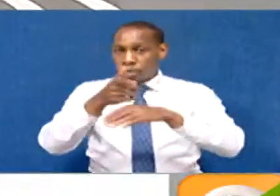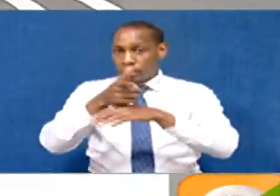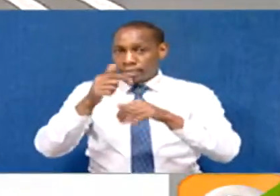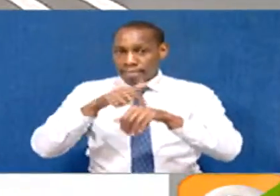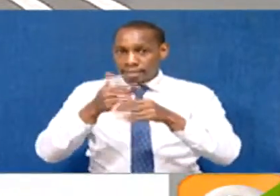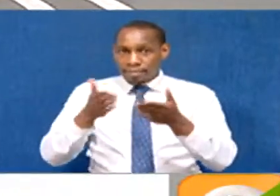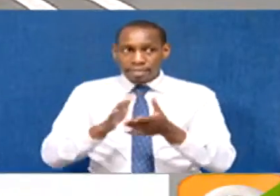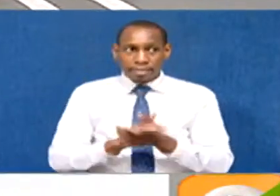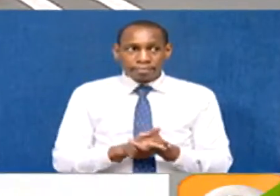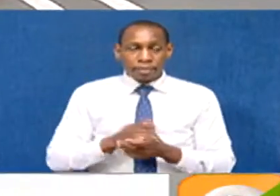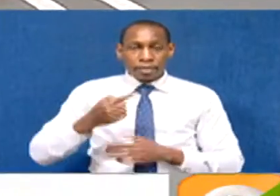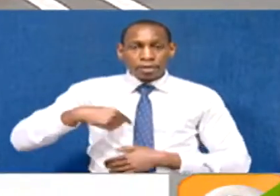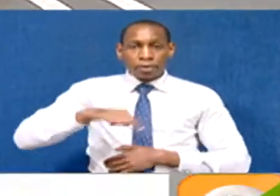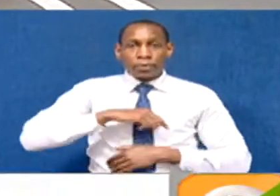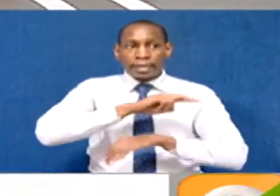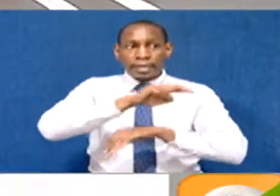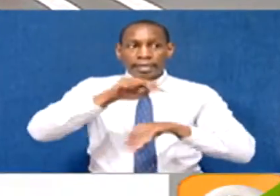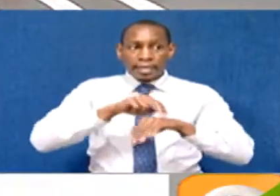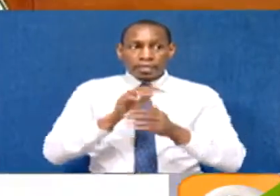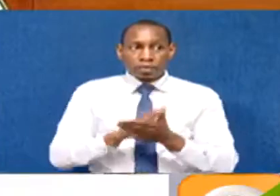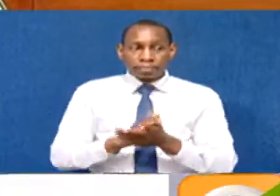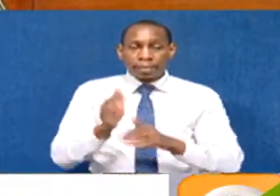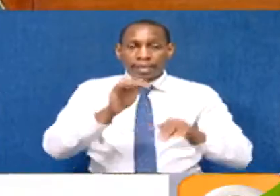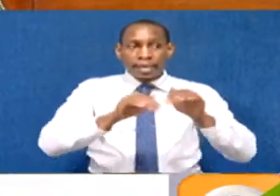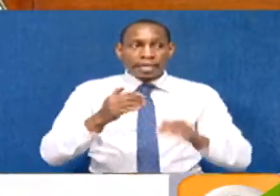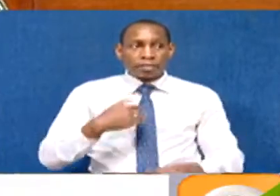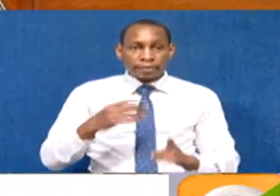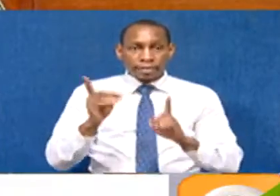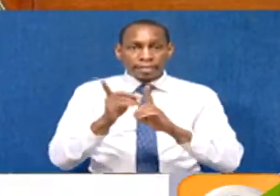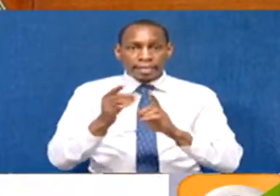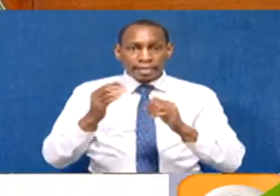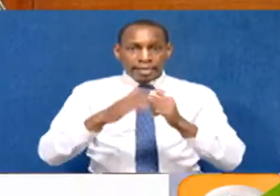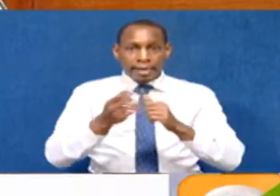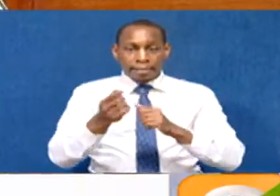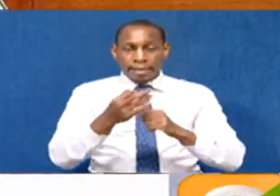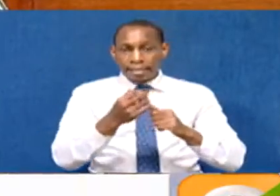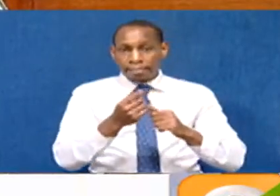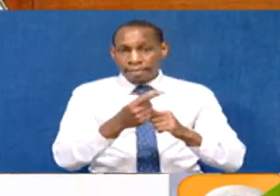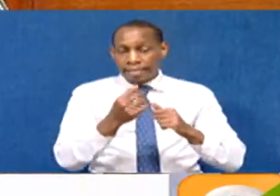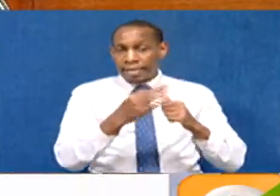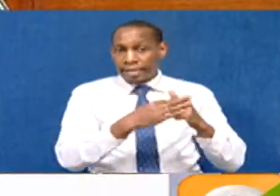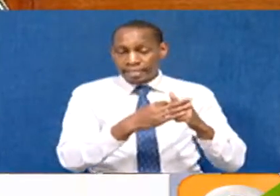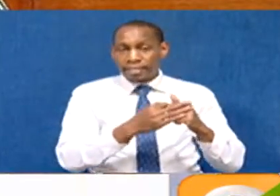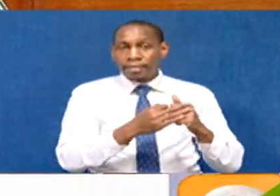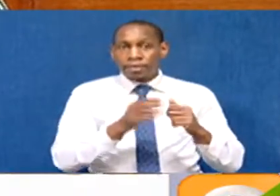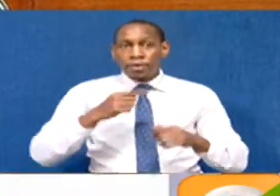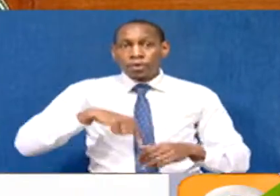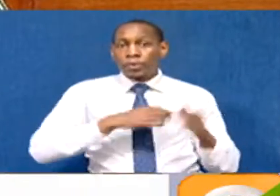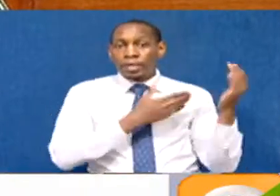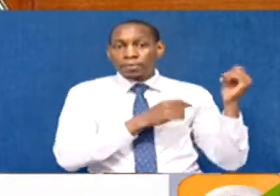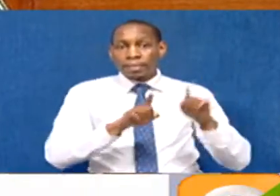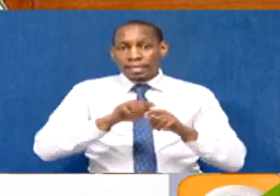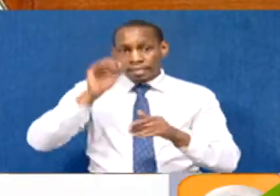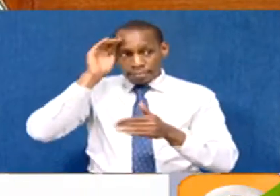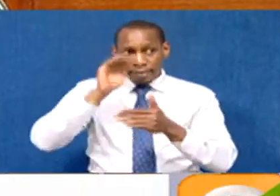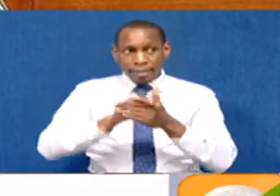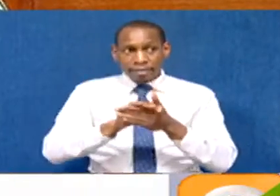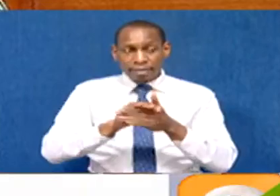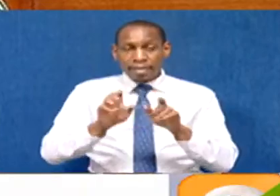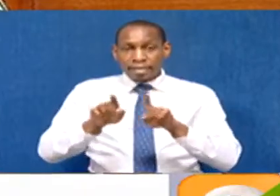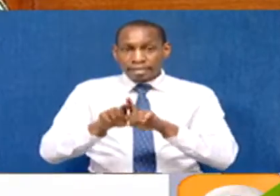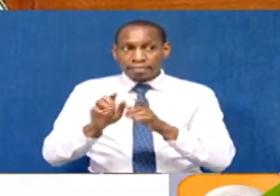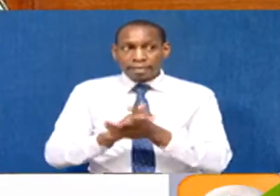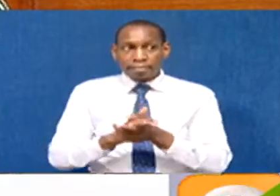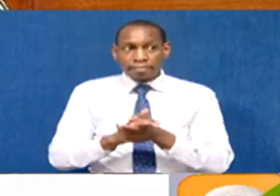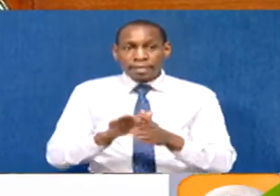right now. As a nation, we will have elections on 9th of August. We hope, I believe, and we are